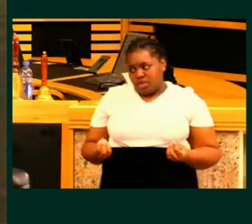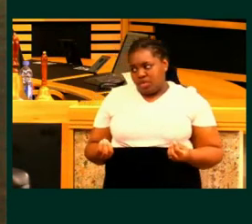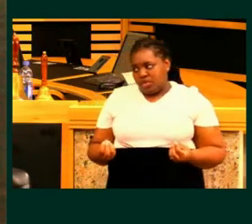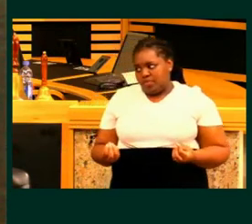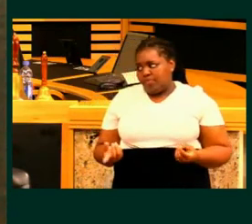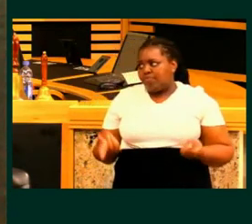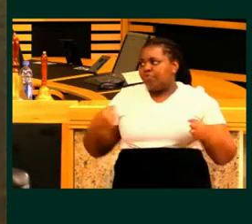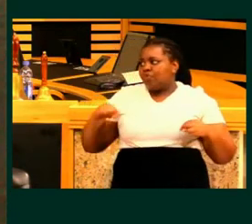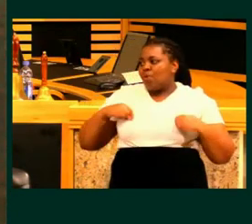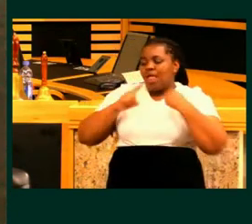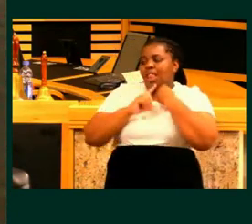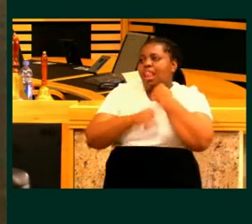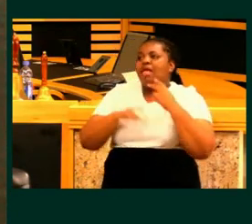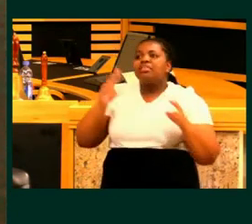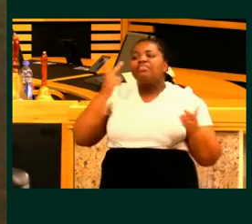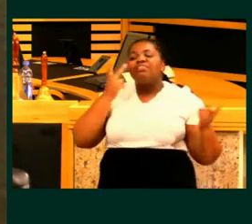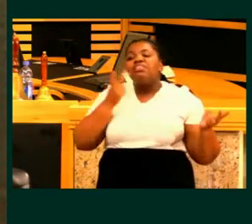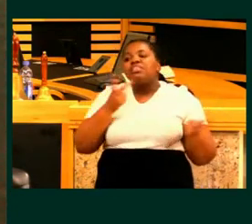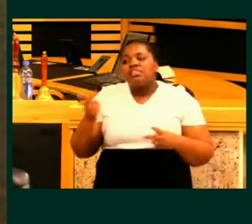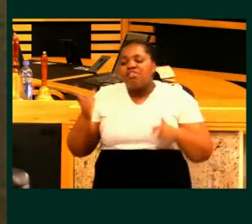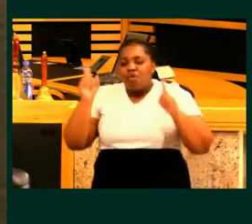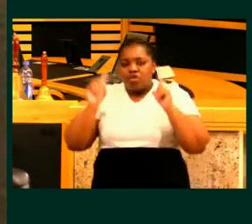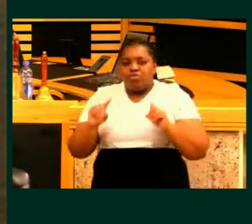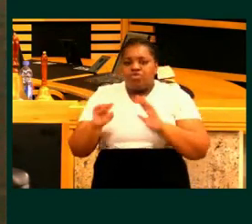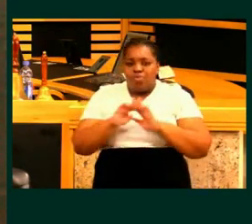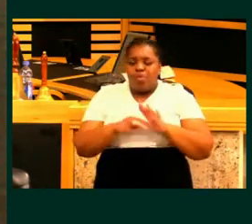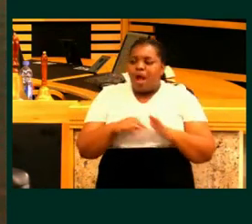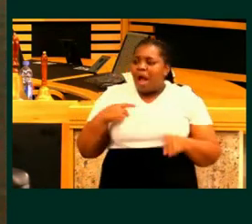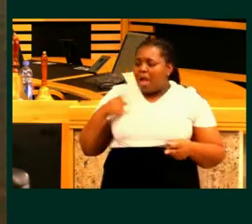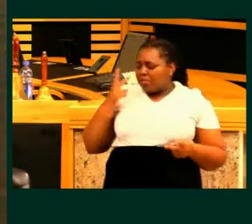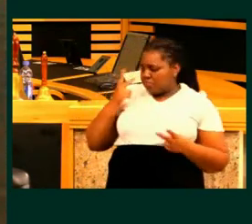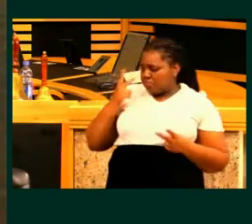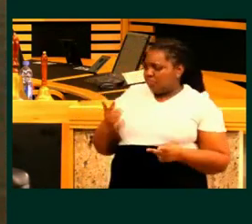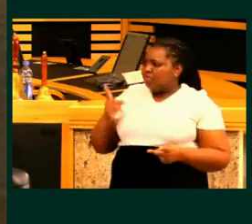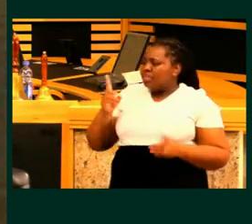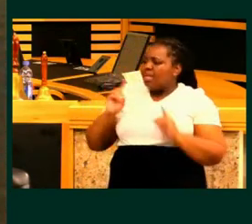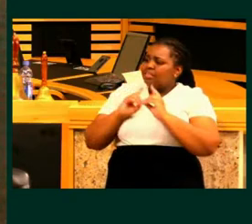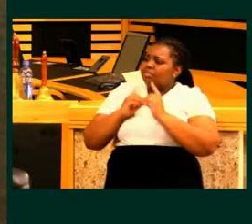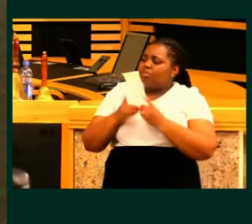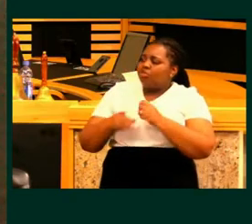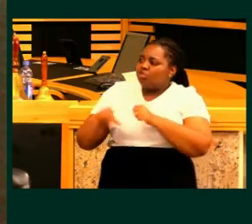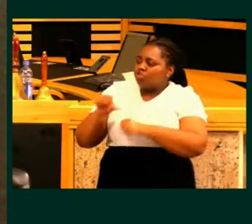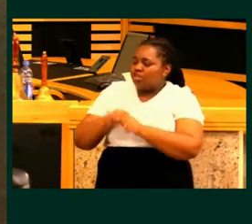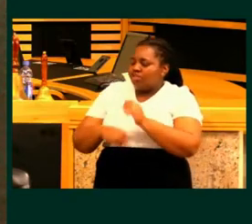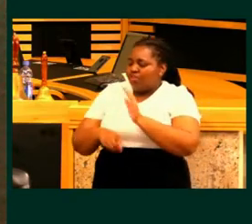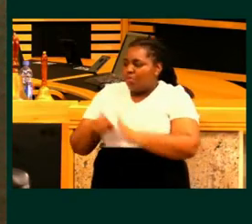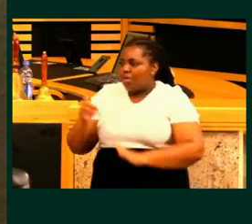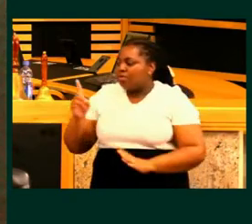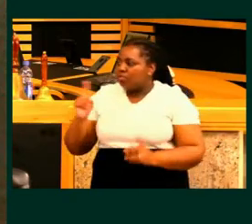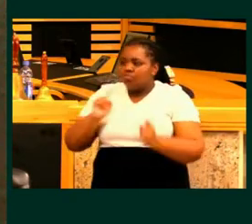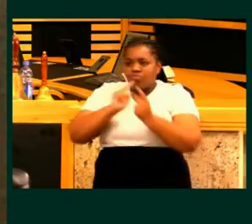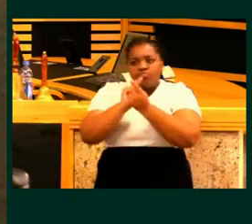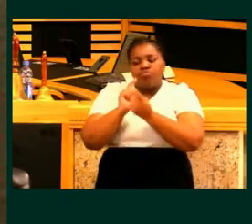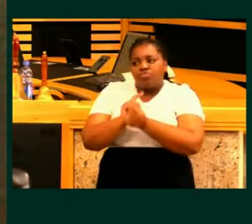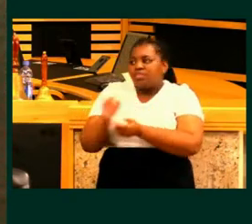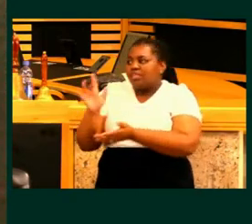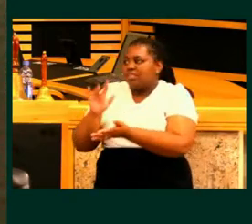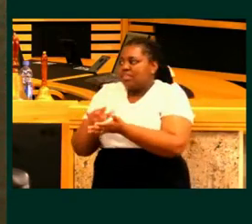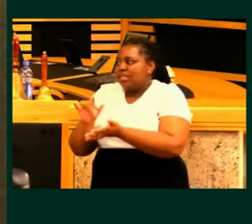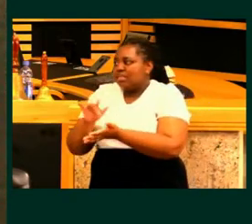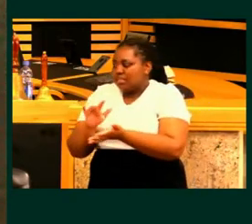our last visit with the portfolio committee on special program programs I observed that the Department of Social Development approach to centers is is